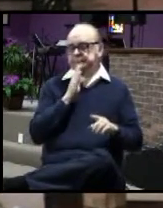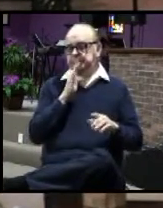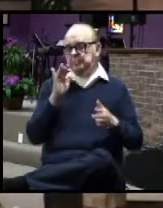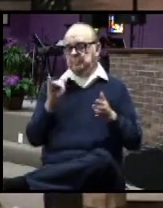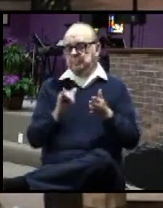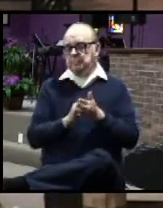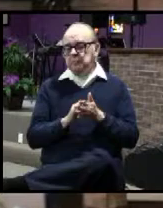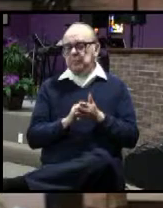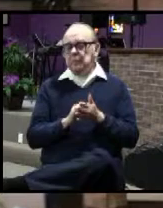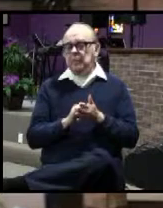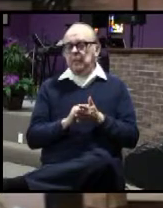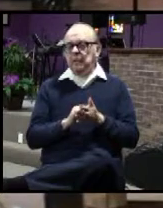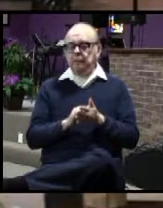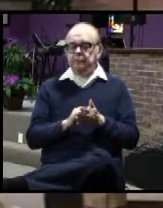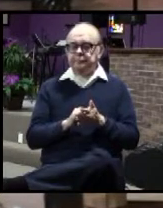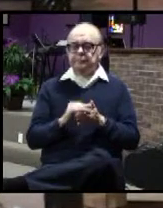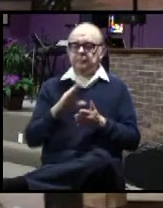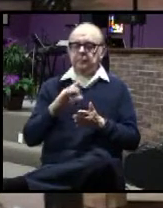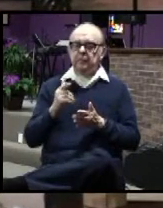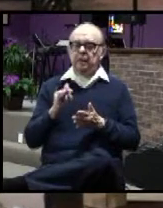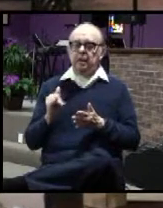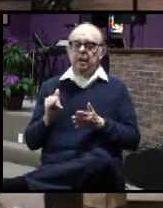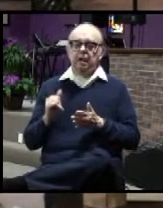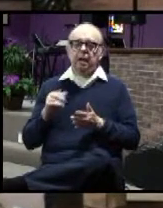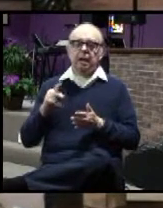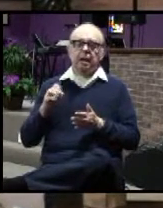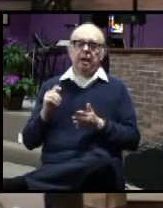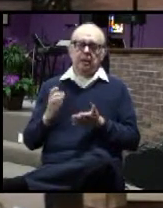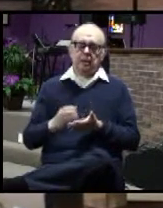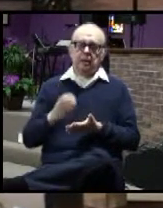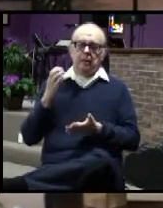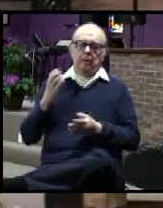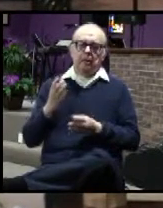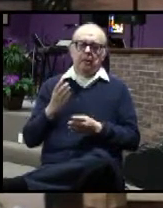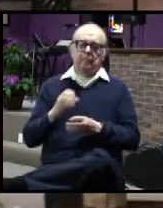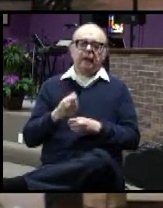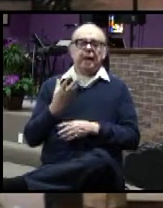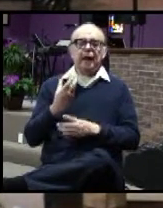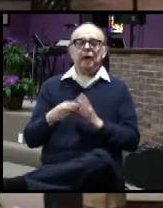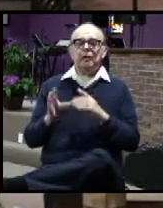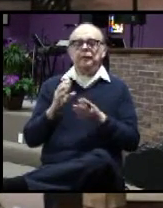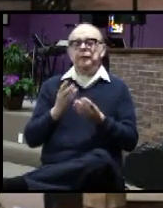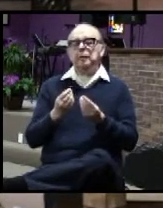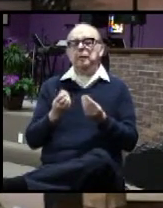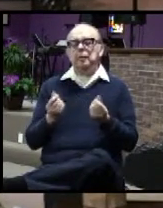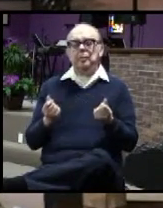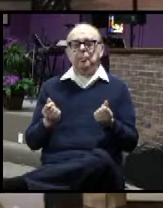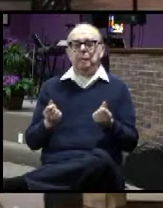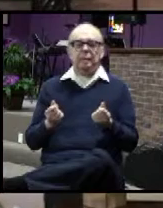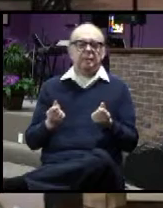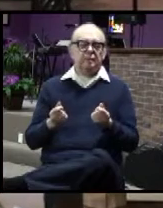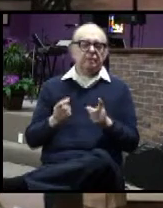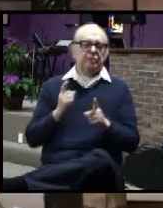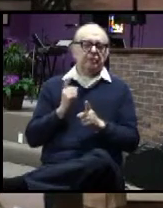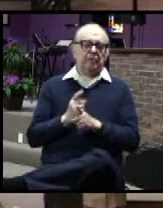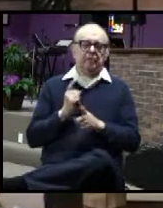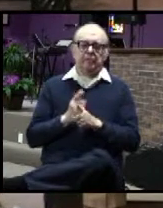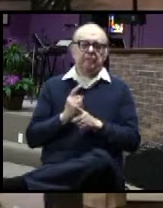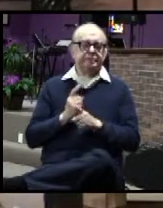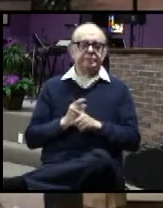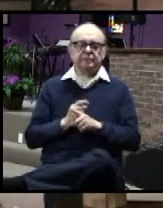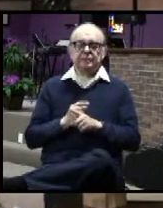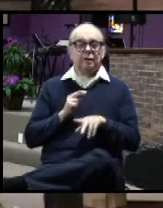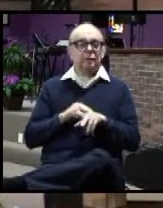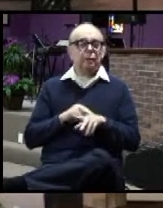this plain clay pot made out of dirt, and it was just an ordinary run-of-the-mill